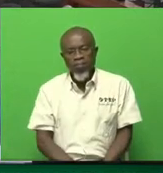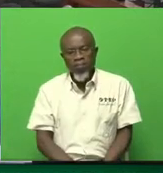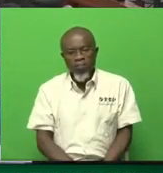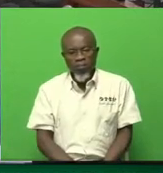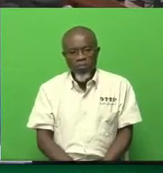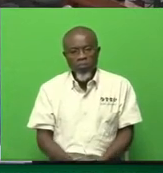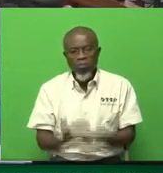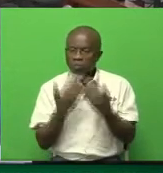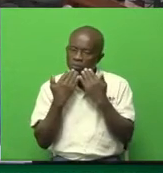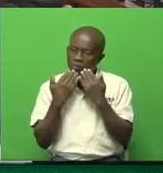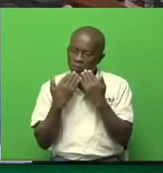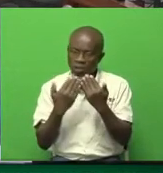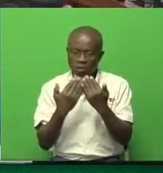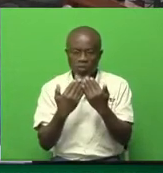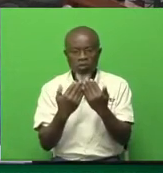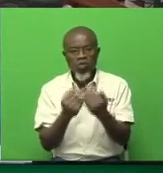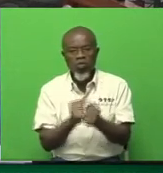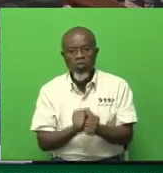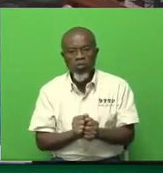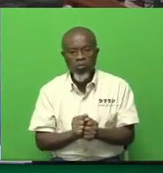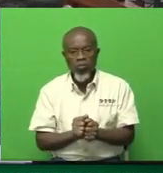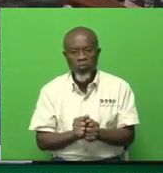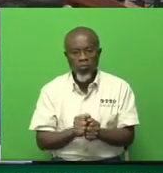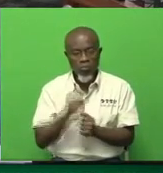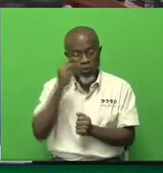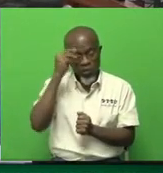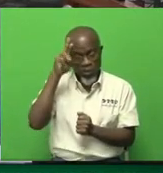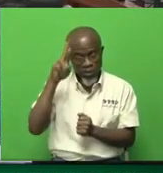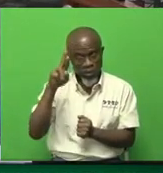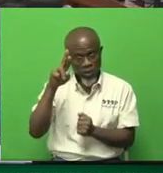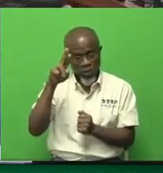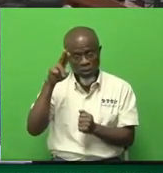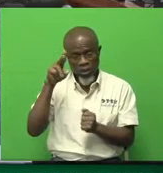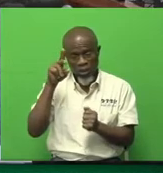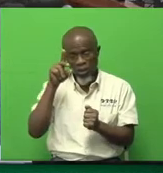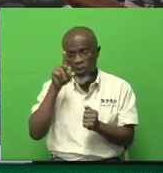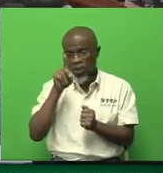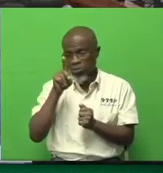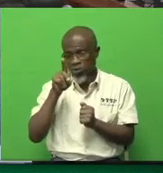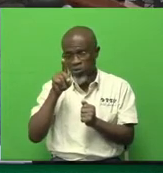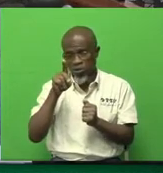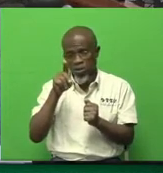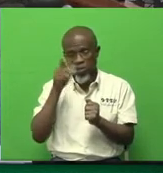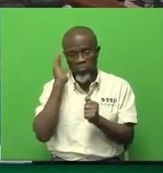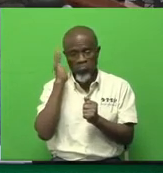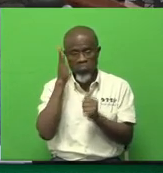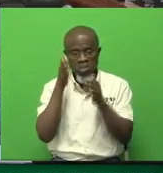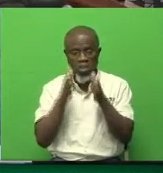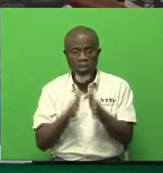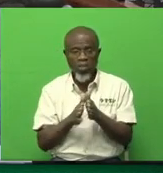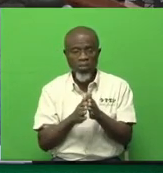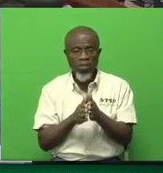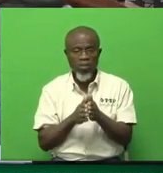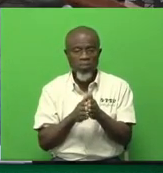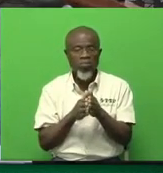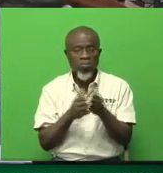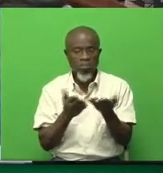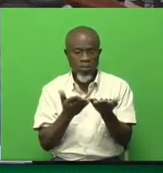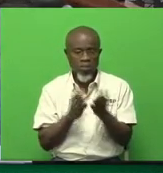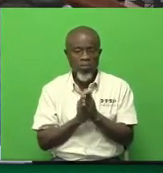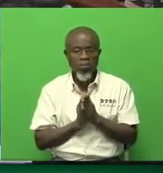thank you Mr Deputy speaker for the opportunity to be able to contribute today Financial appropriation